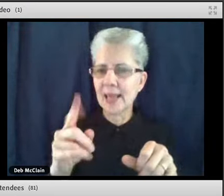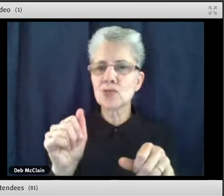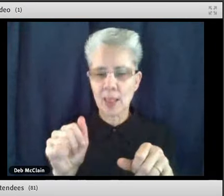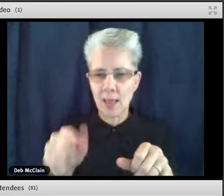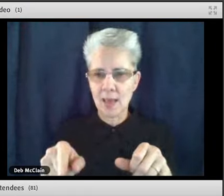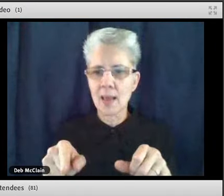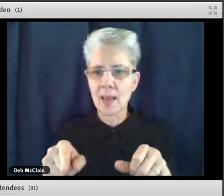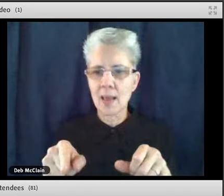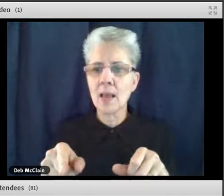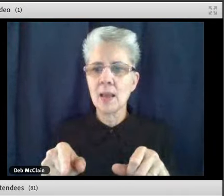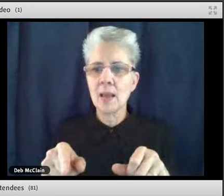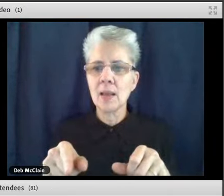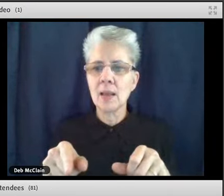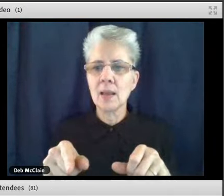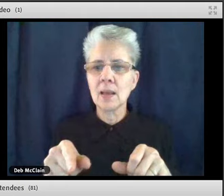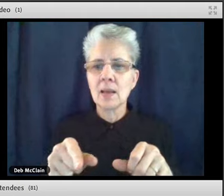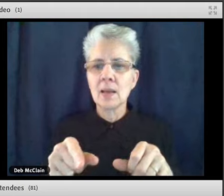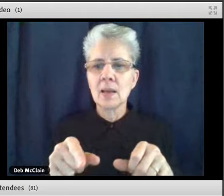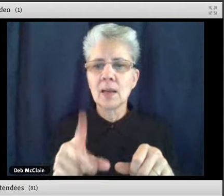still think there's room for optimism.